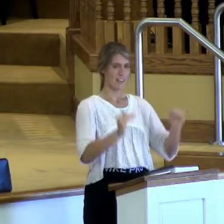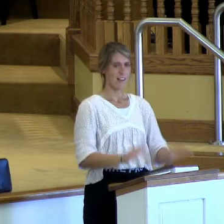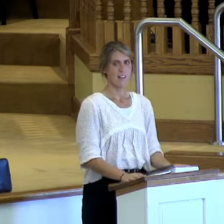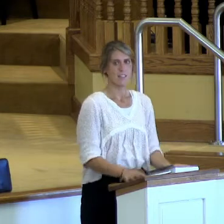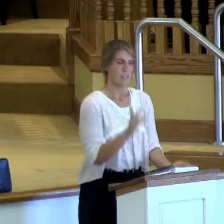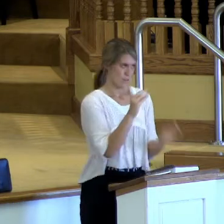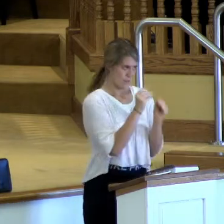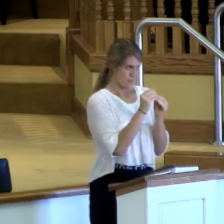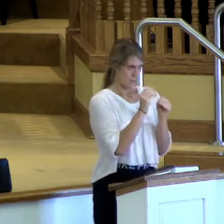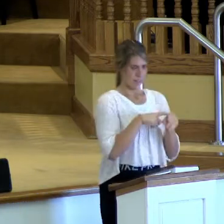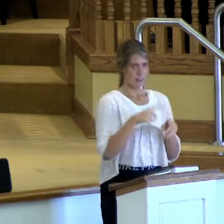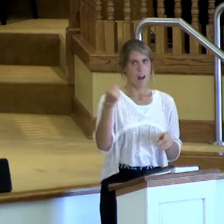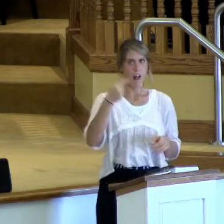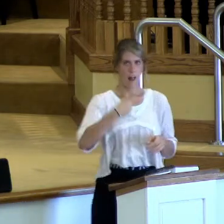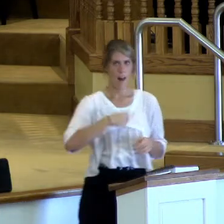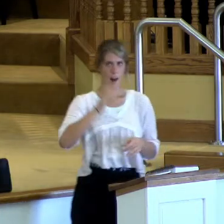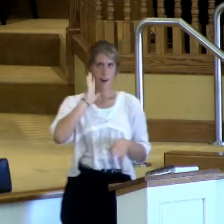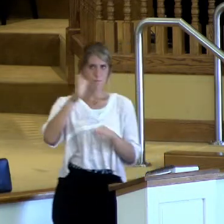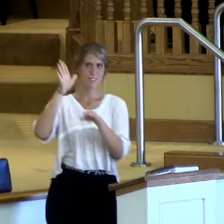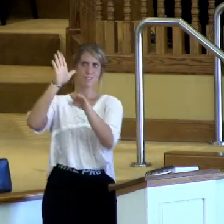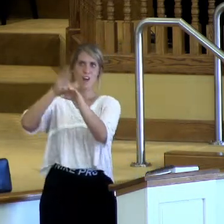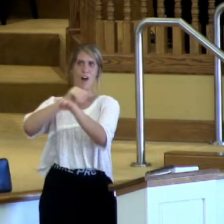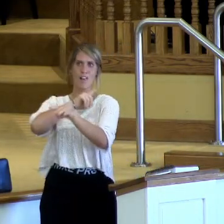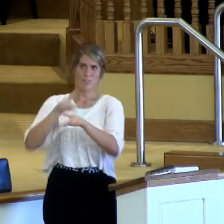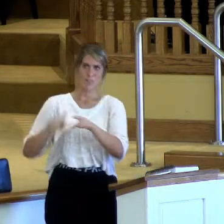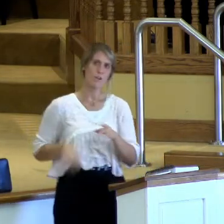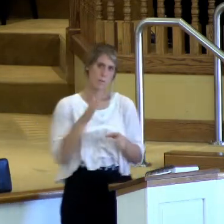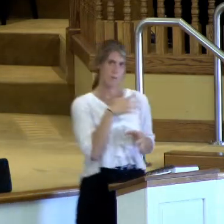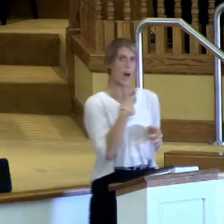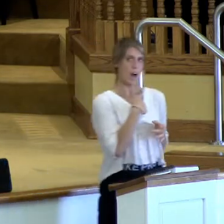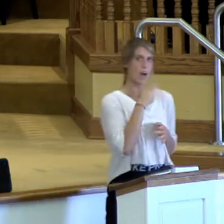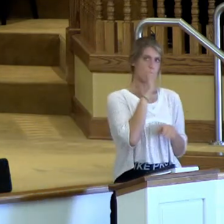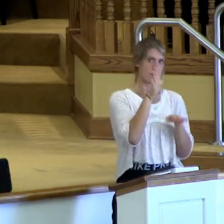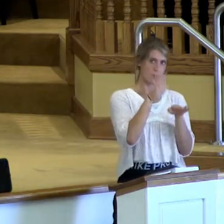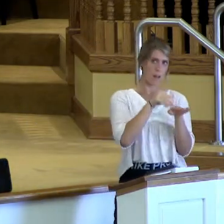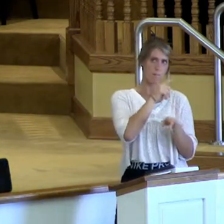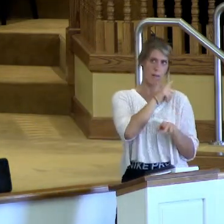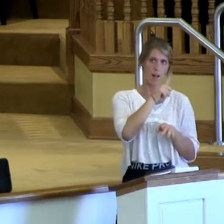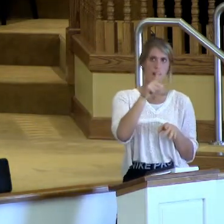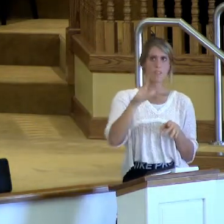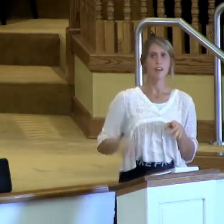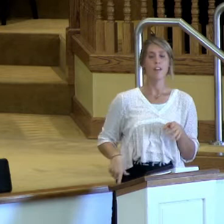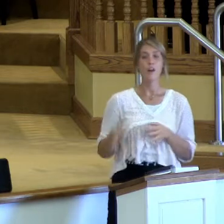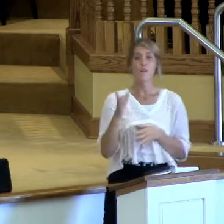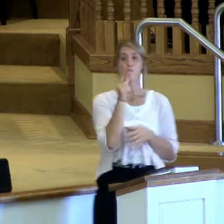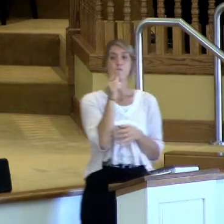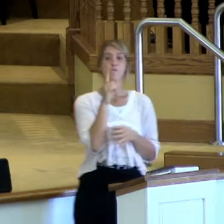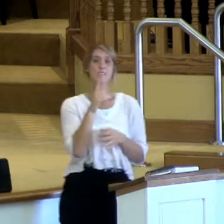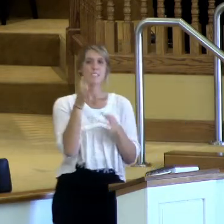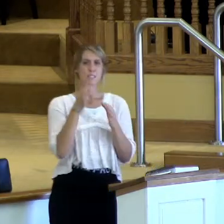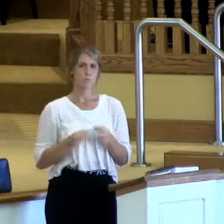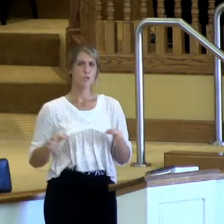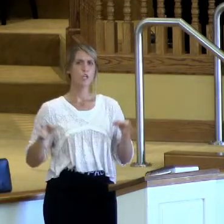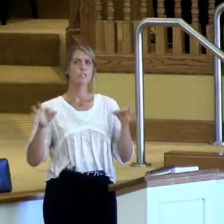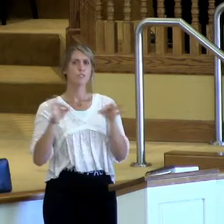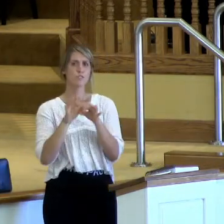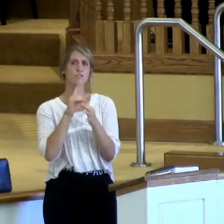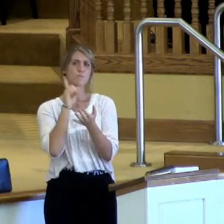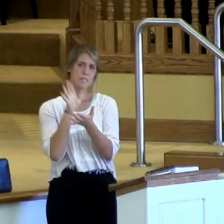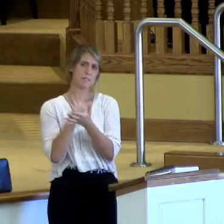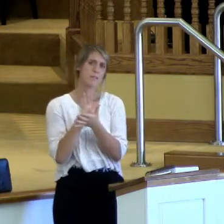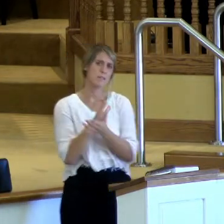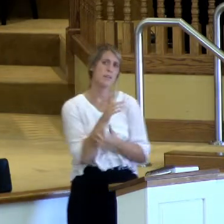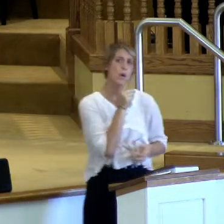Let's do it one more time. I will call upon the Lord, who is worthy